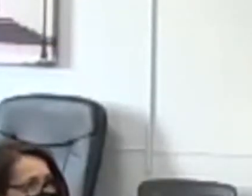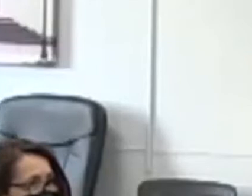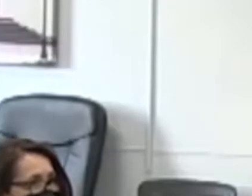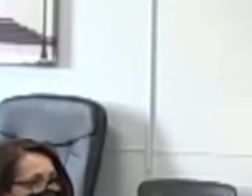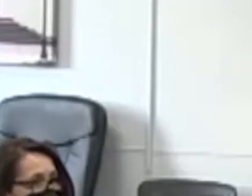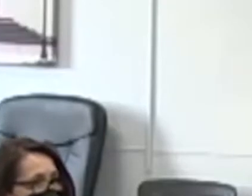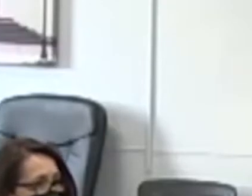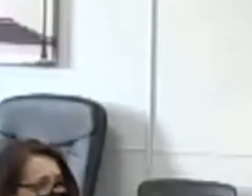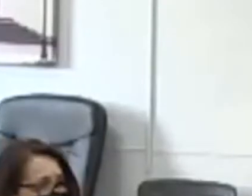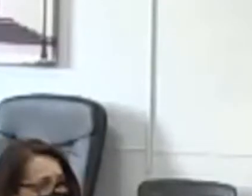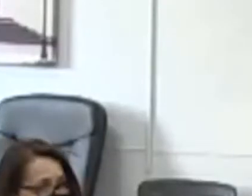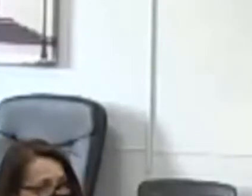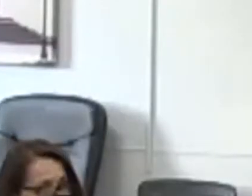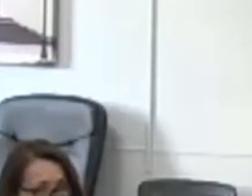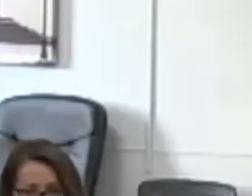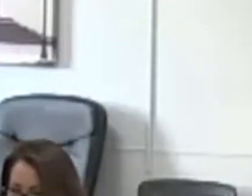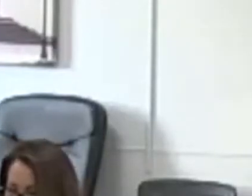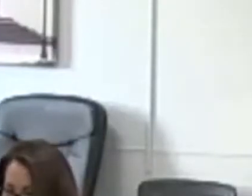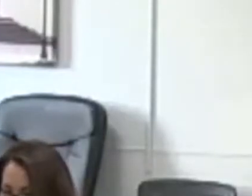started.